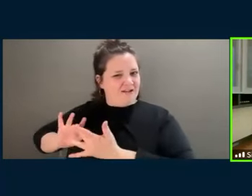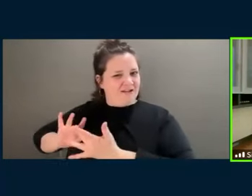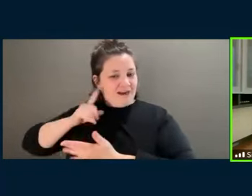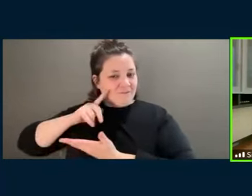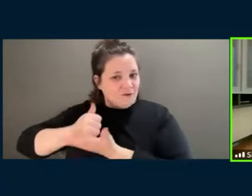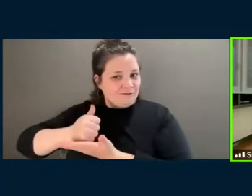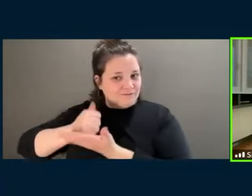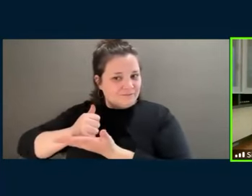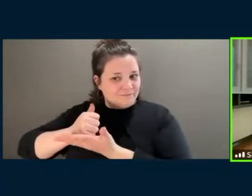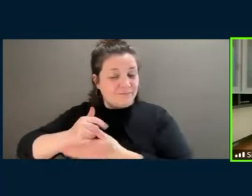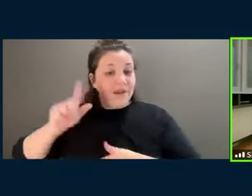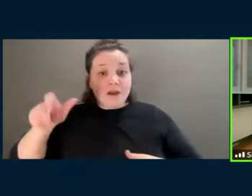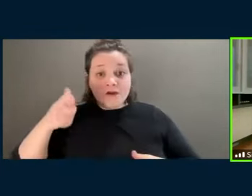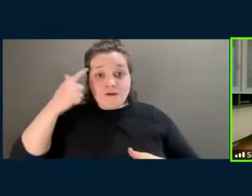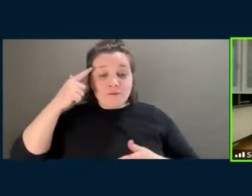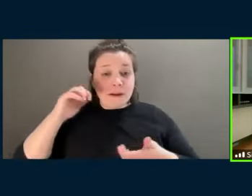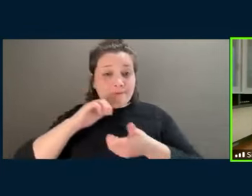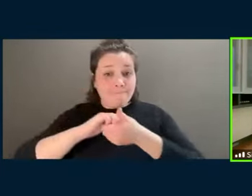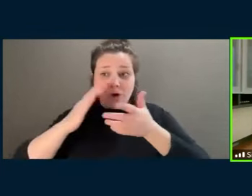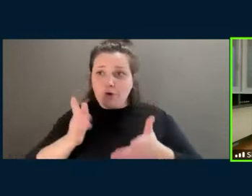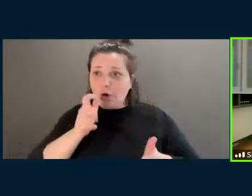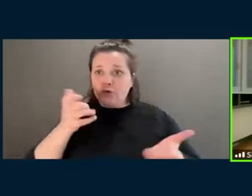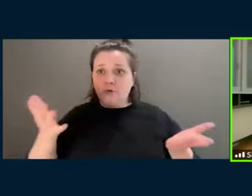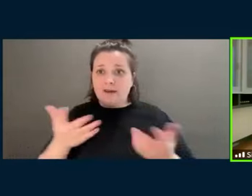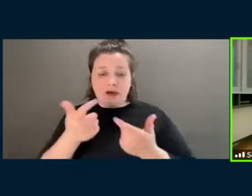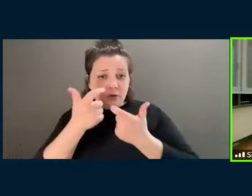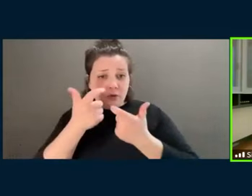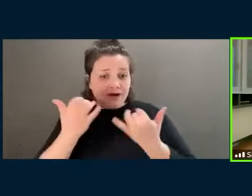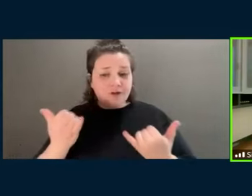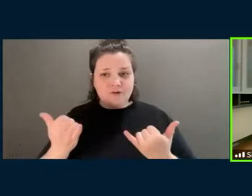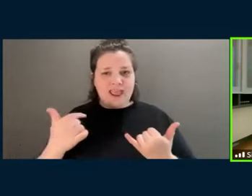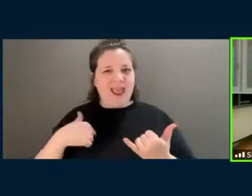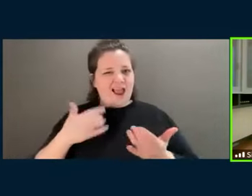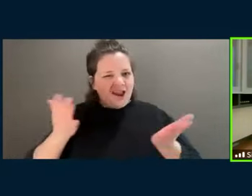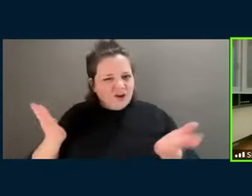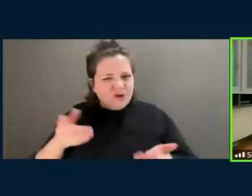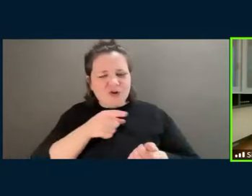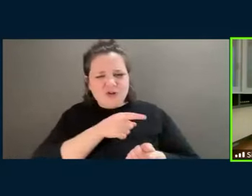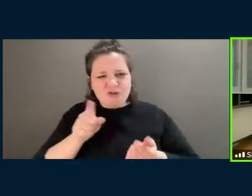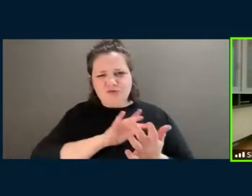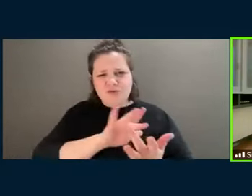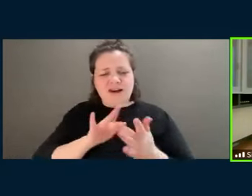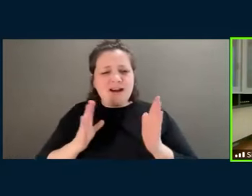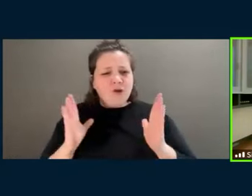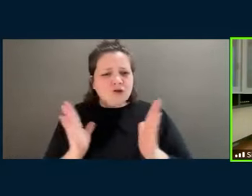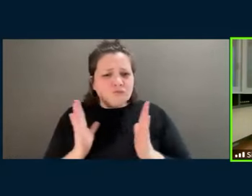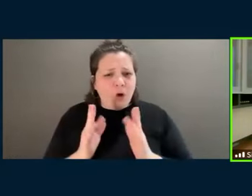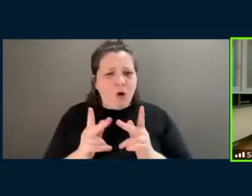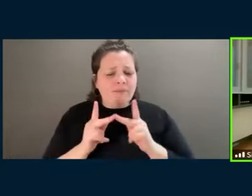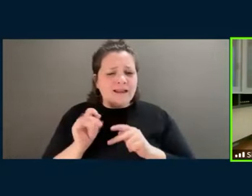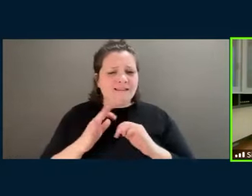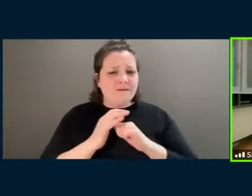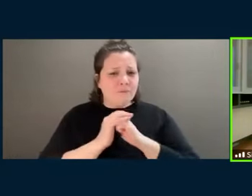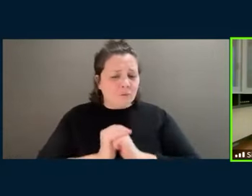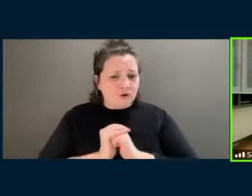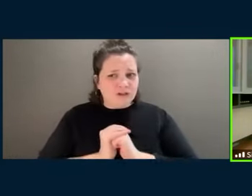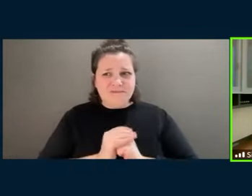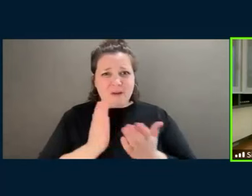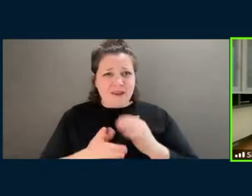in attendance on today's call, I would also encourage them to engage smaller places of worship that might not have a lot of safety and